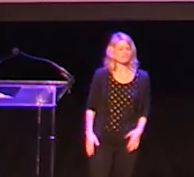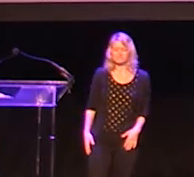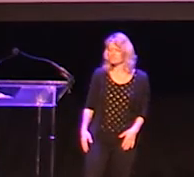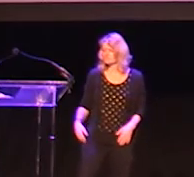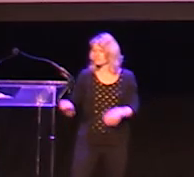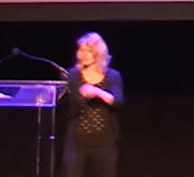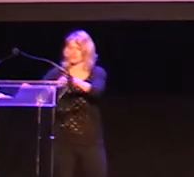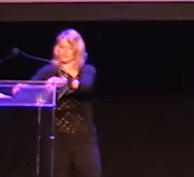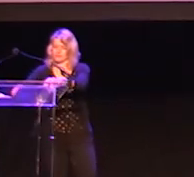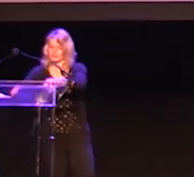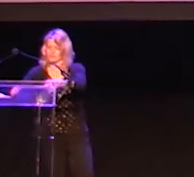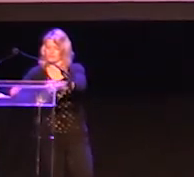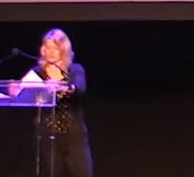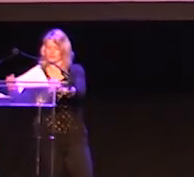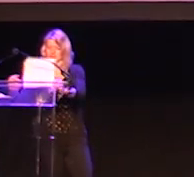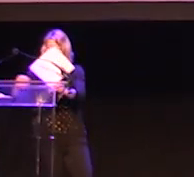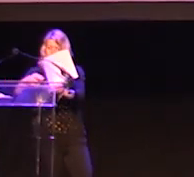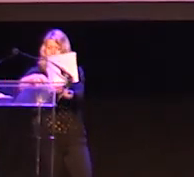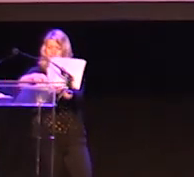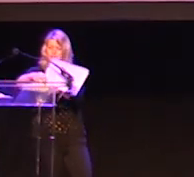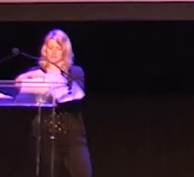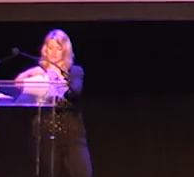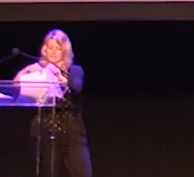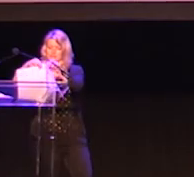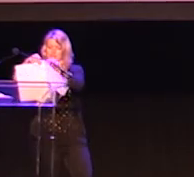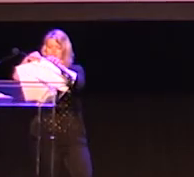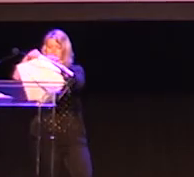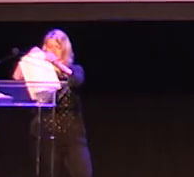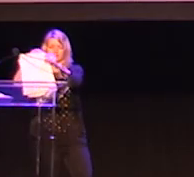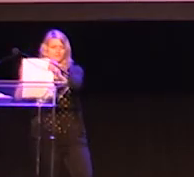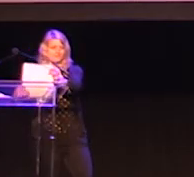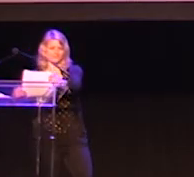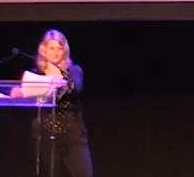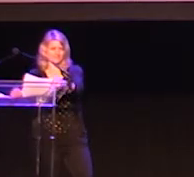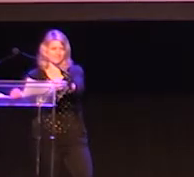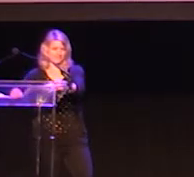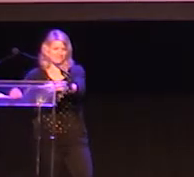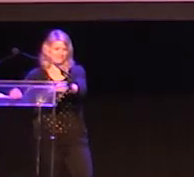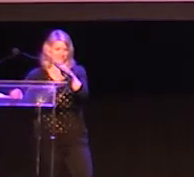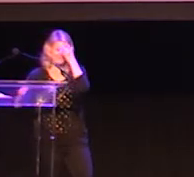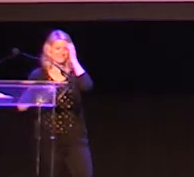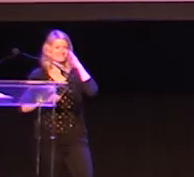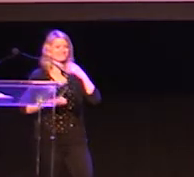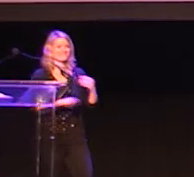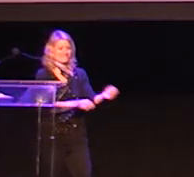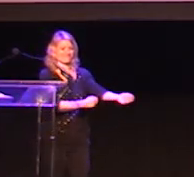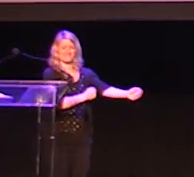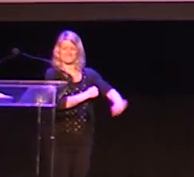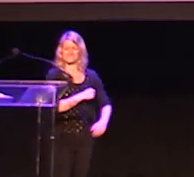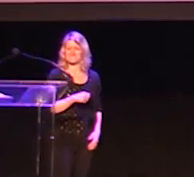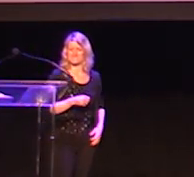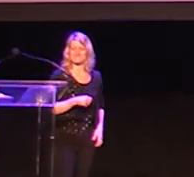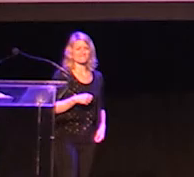only the deaf speak it, deaf speak it. That is, confess, one of those irrationalities of the human mind that